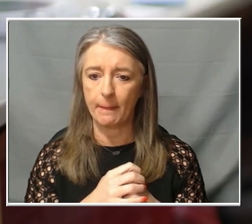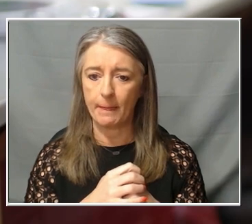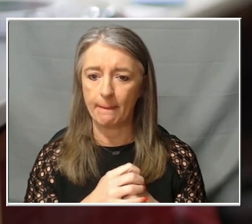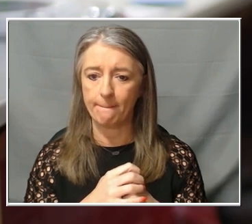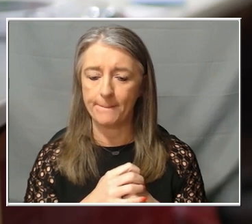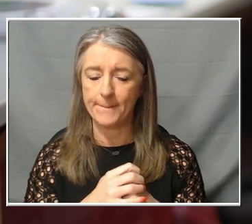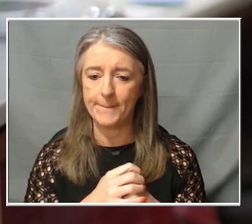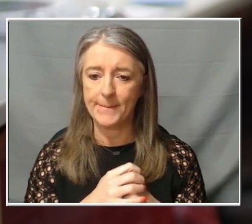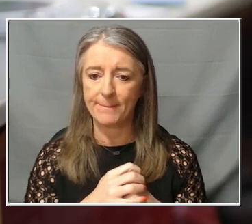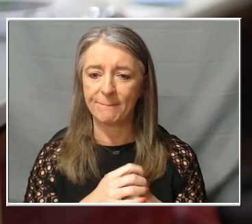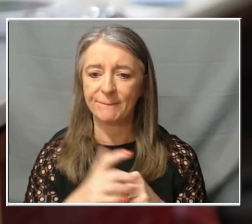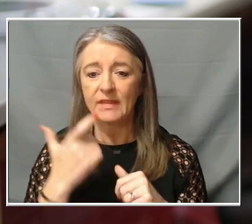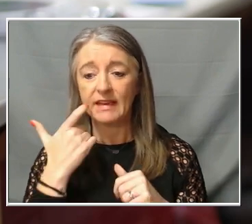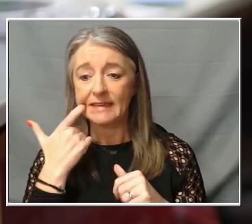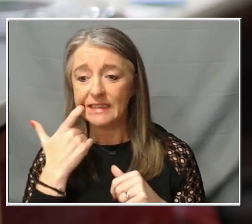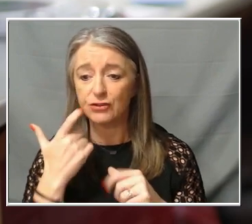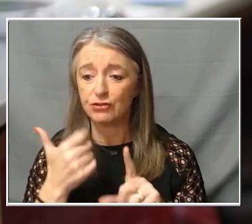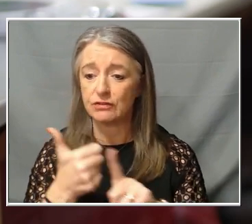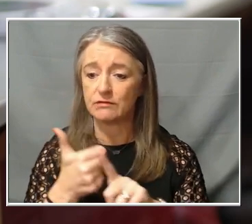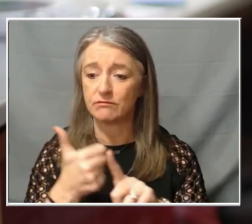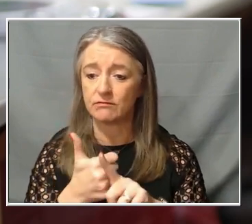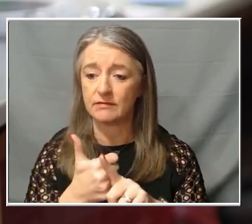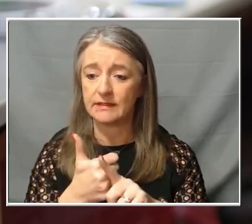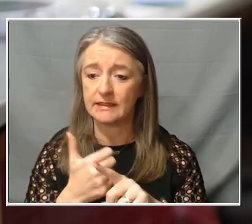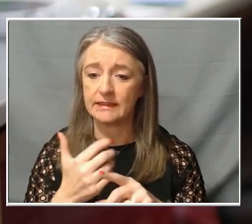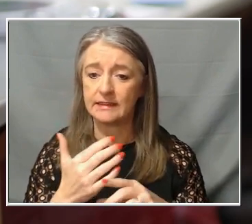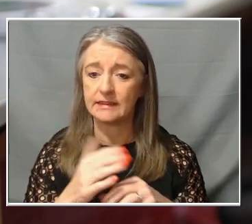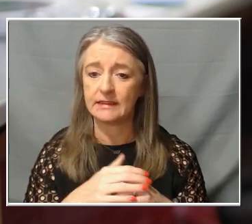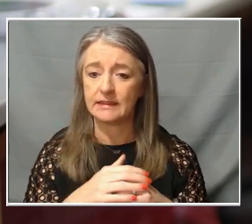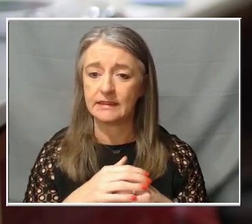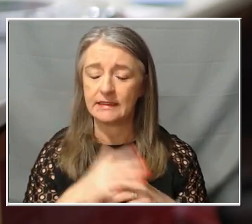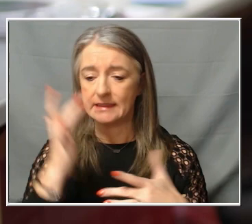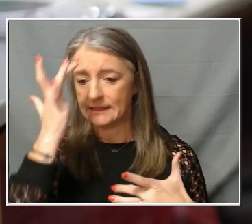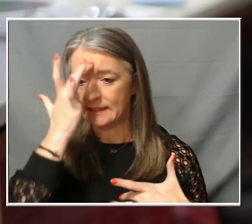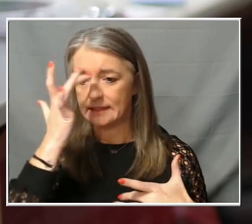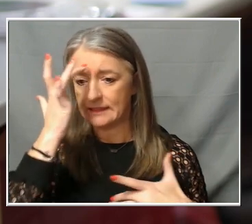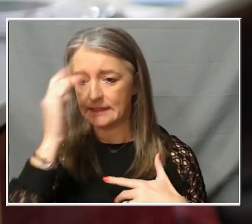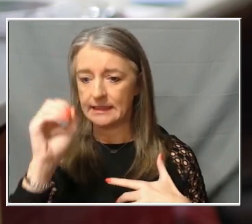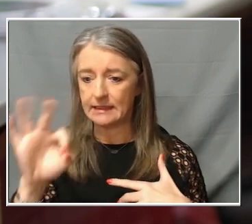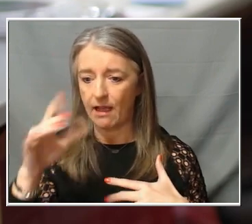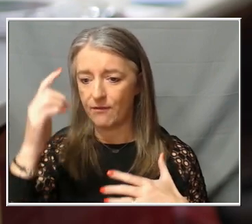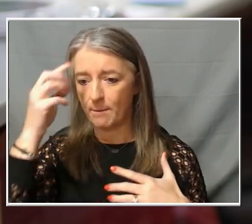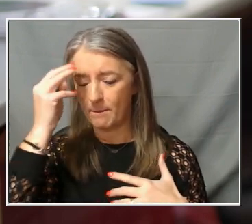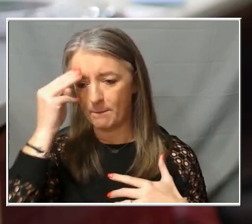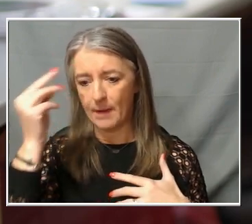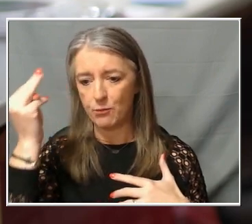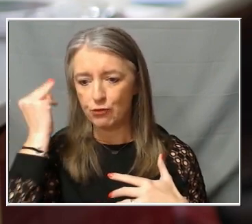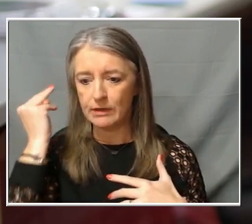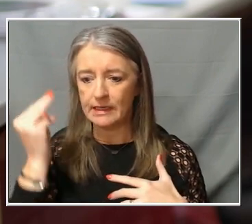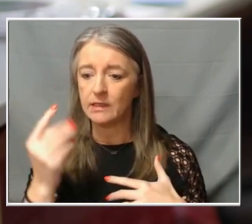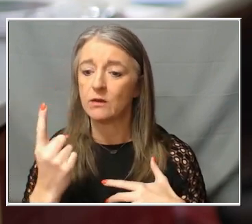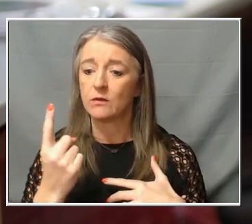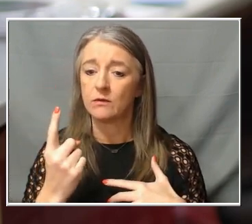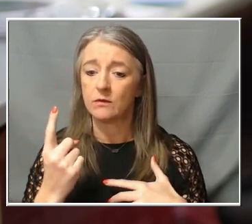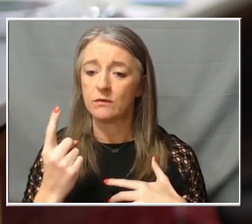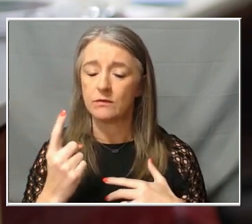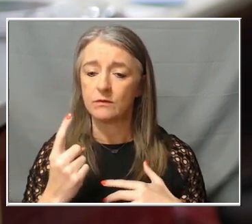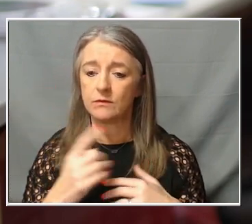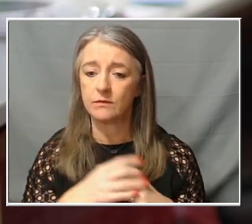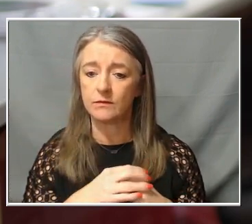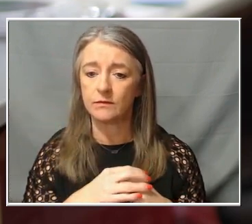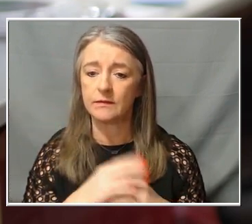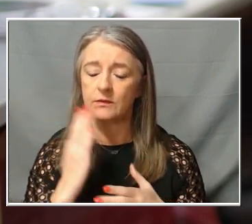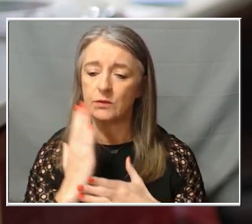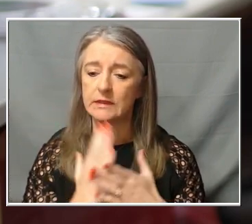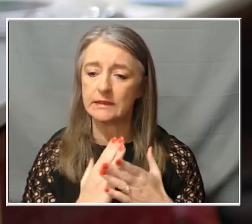The addiction is actually, at the end, is a disease of memory, because once somebody